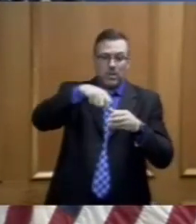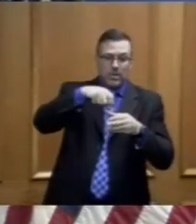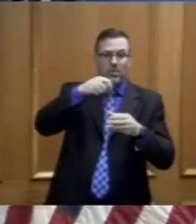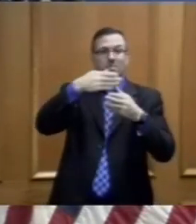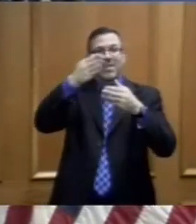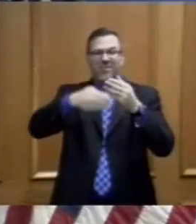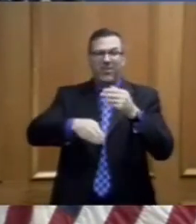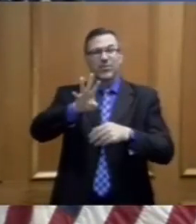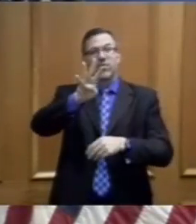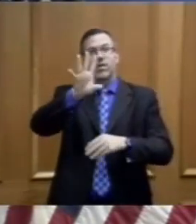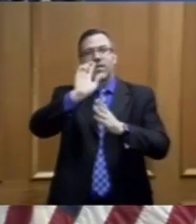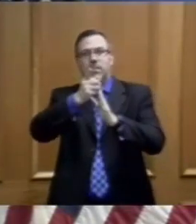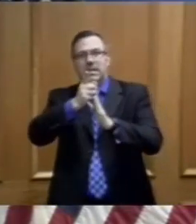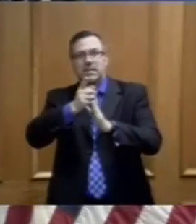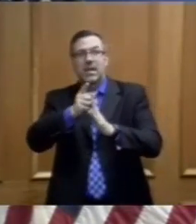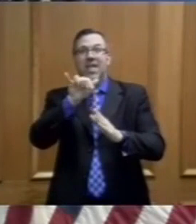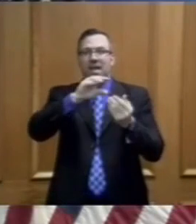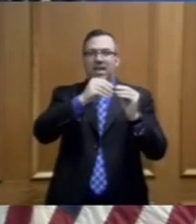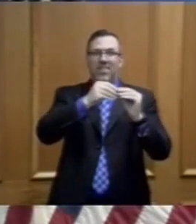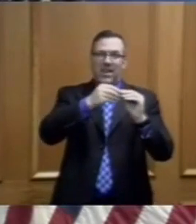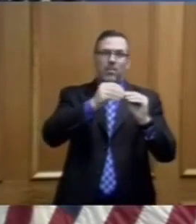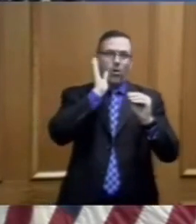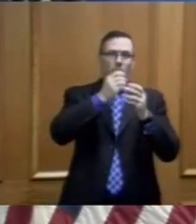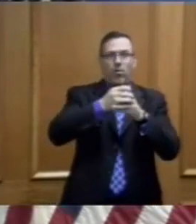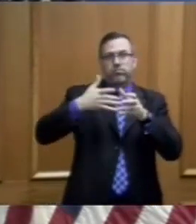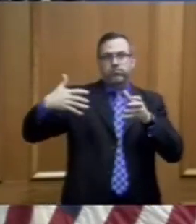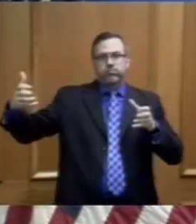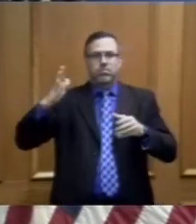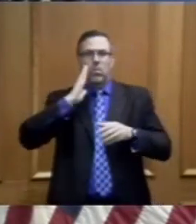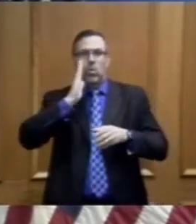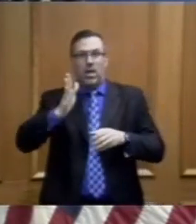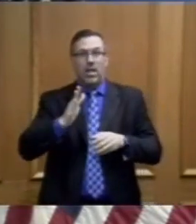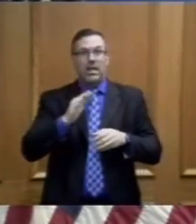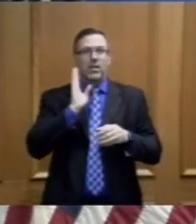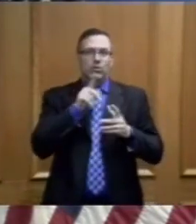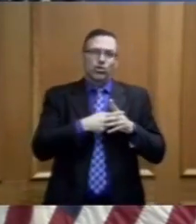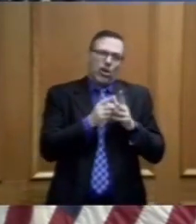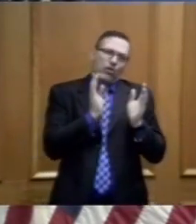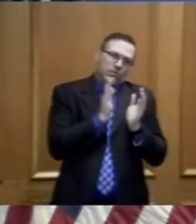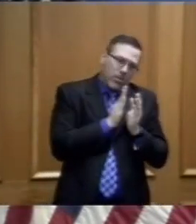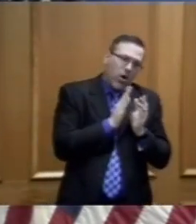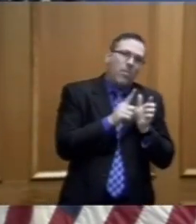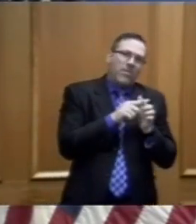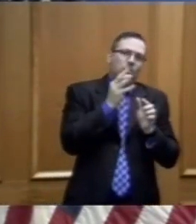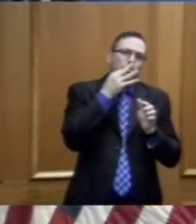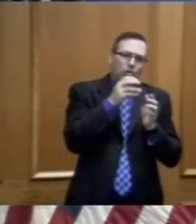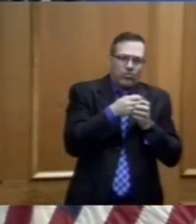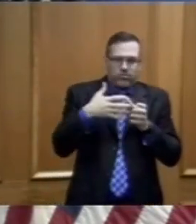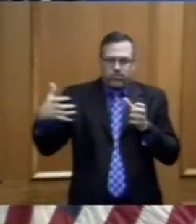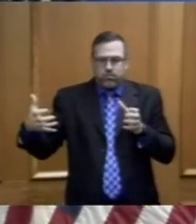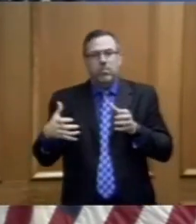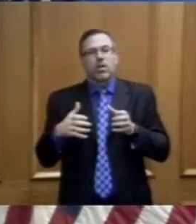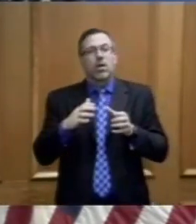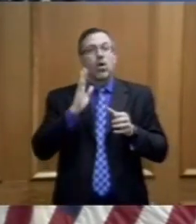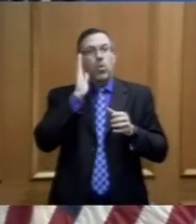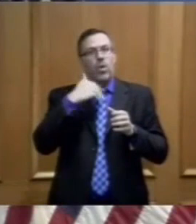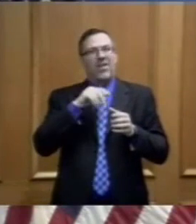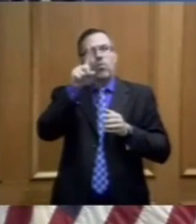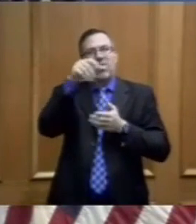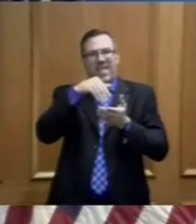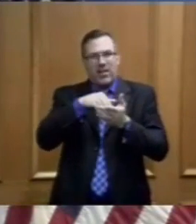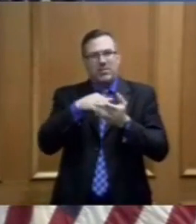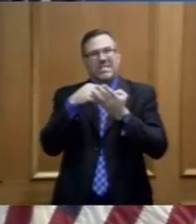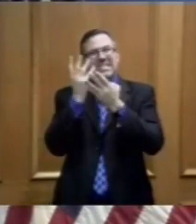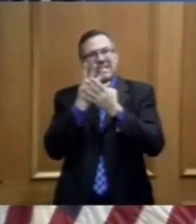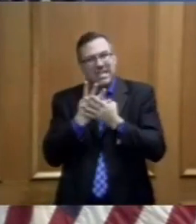out small, but by the first or middle of next week, that capacity will likely exceed 1,000 tests per day per lab,